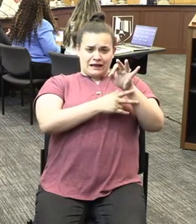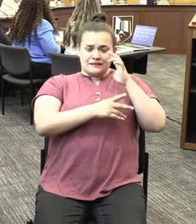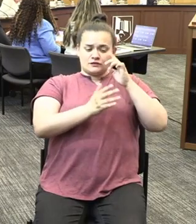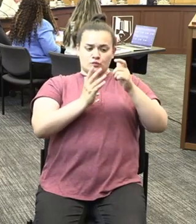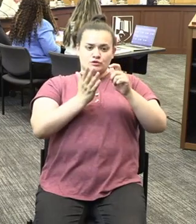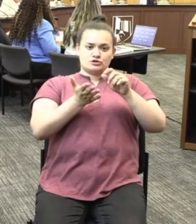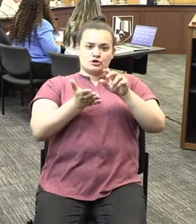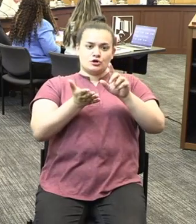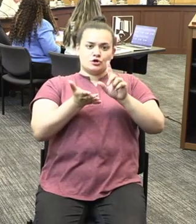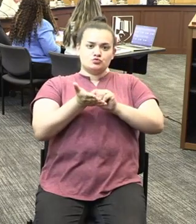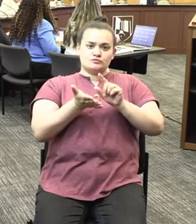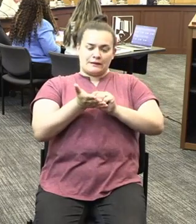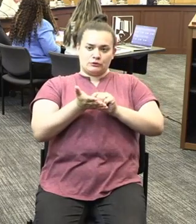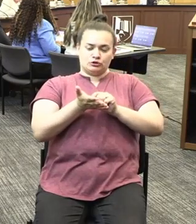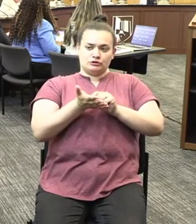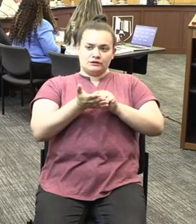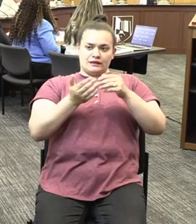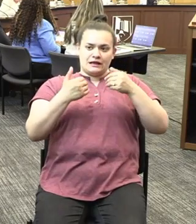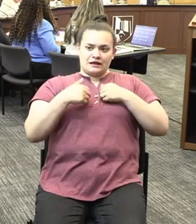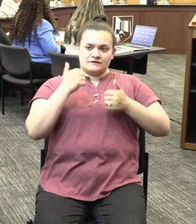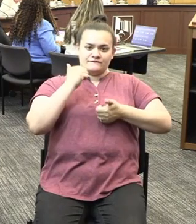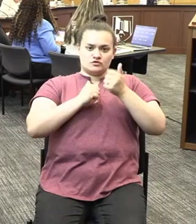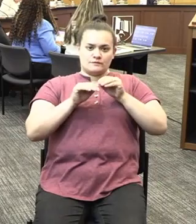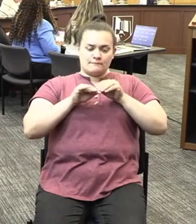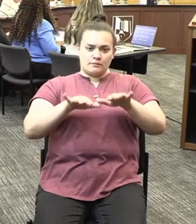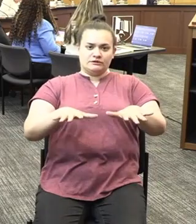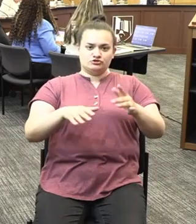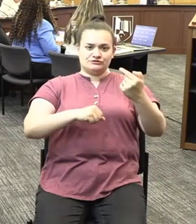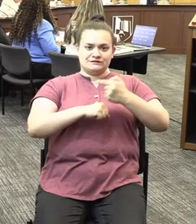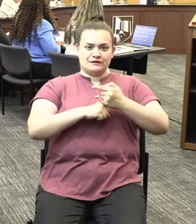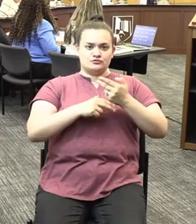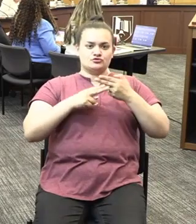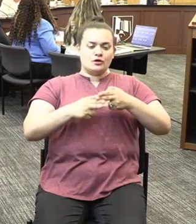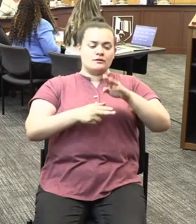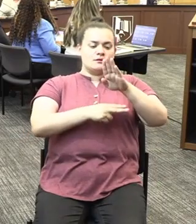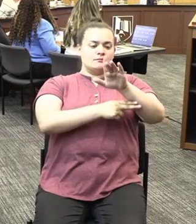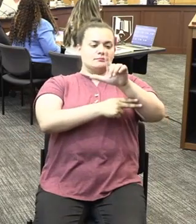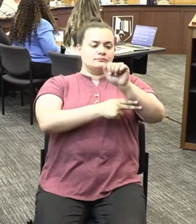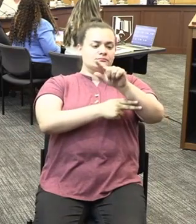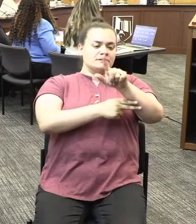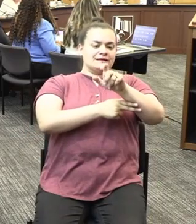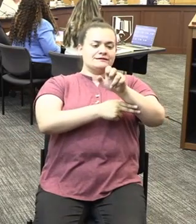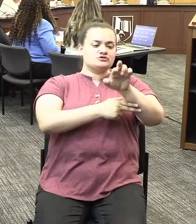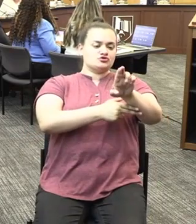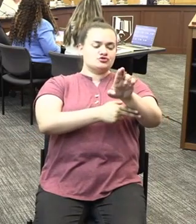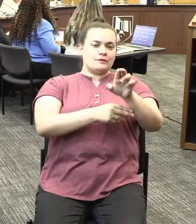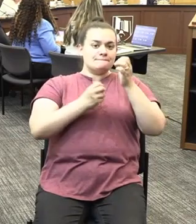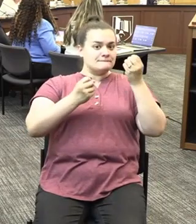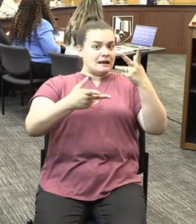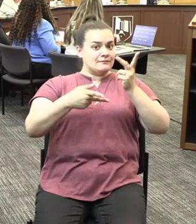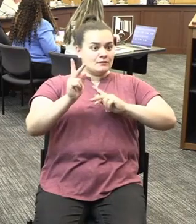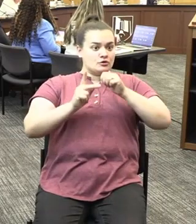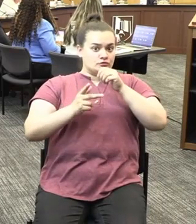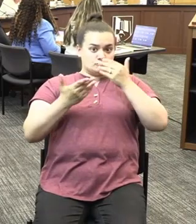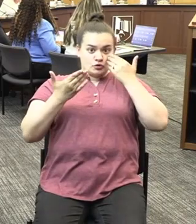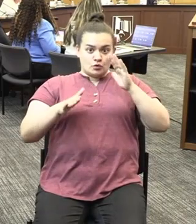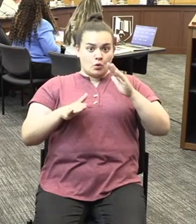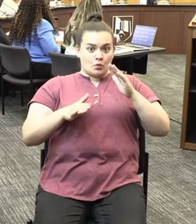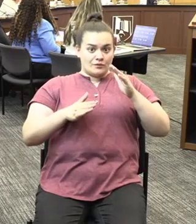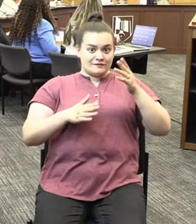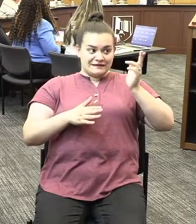that had its first publishing day, and it was called the Blazer. A lot of people don't know the history of the Blazer,